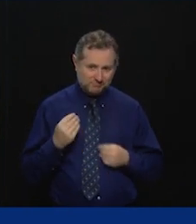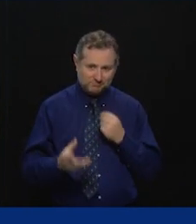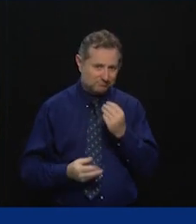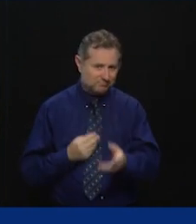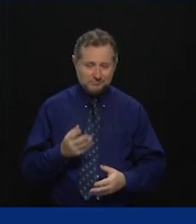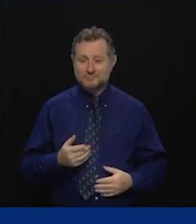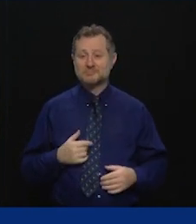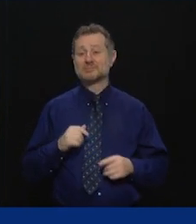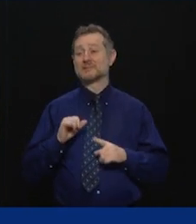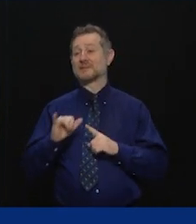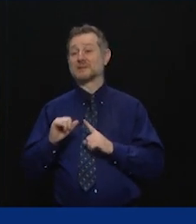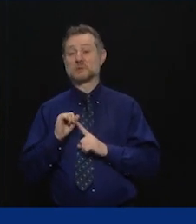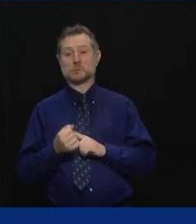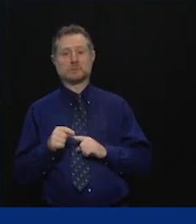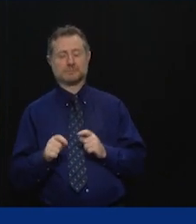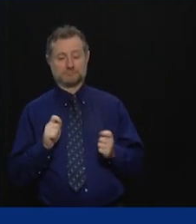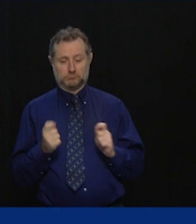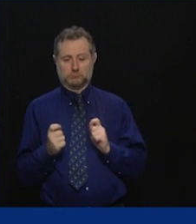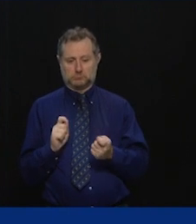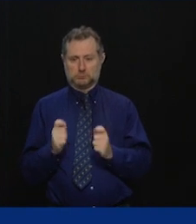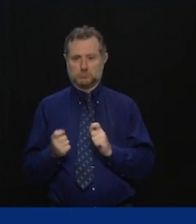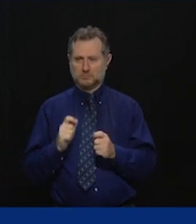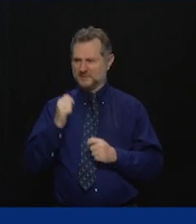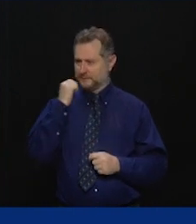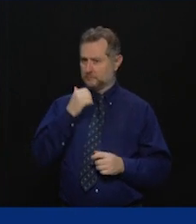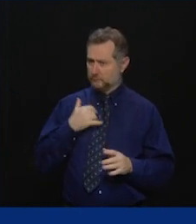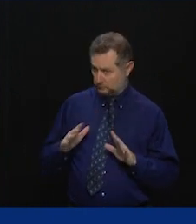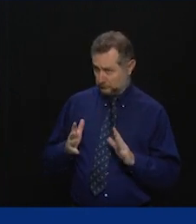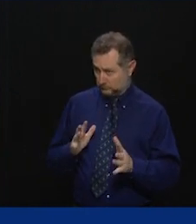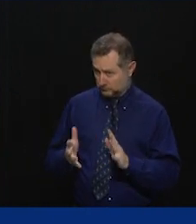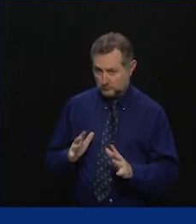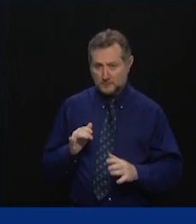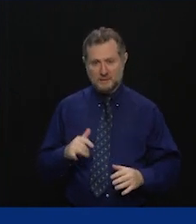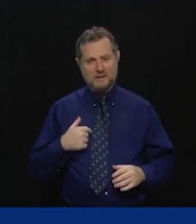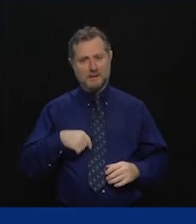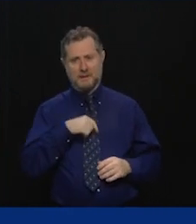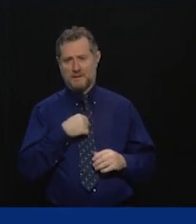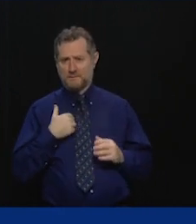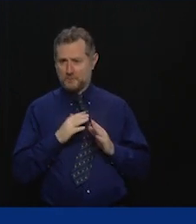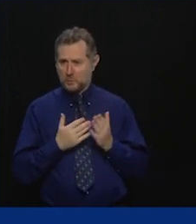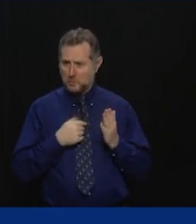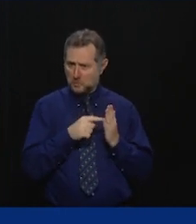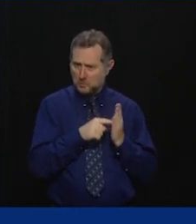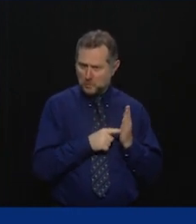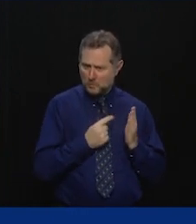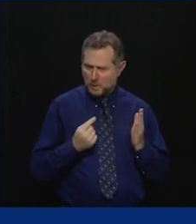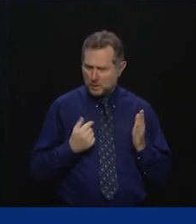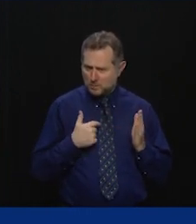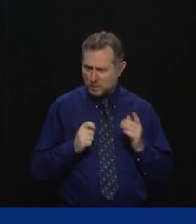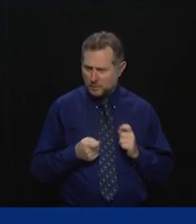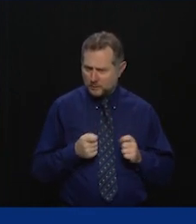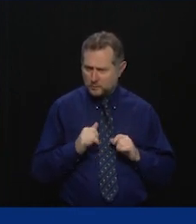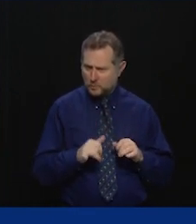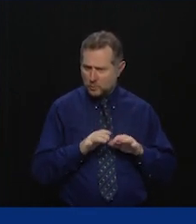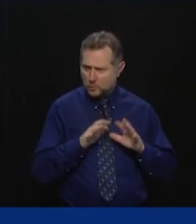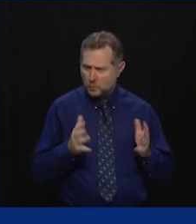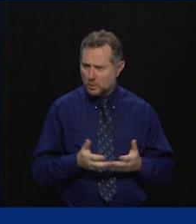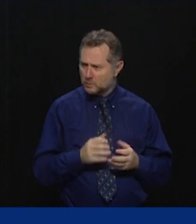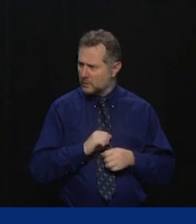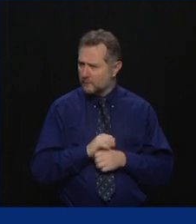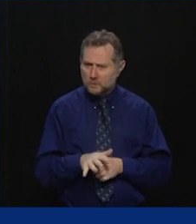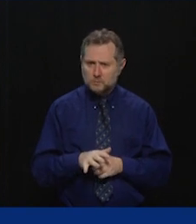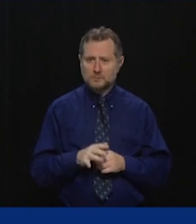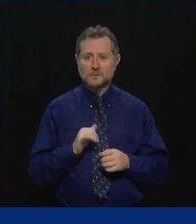circumstances are evolving. We don't have a playbook on how to deal with the global pandemic, but I do trust the CDC in this